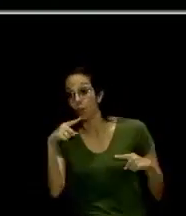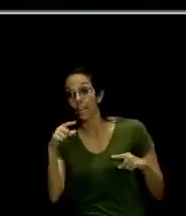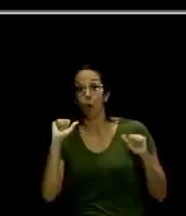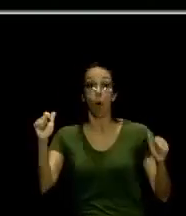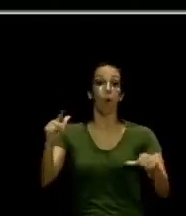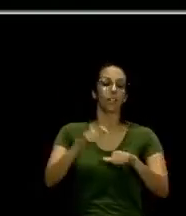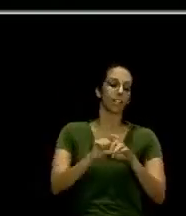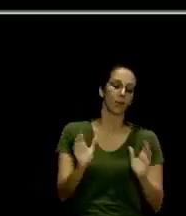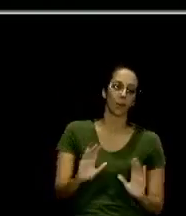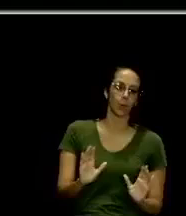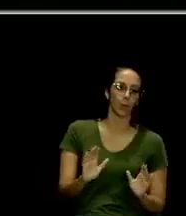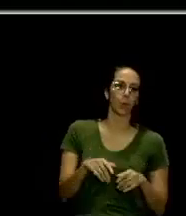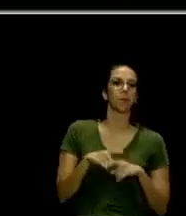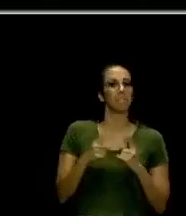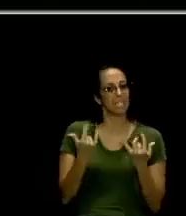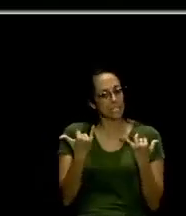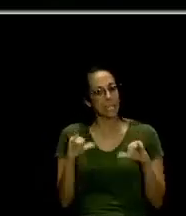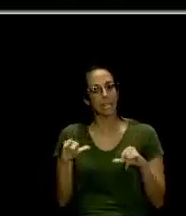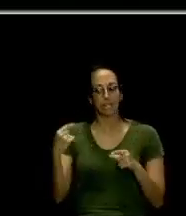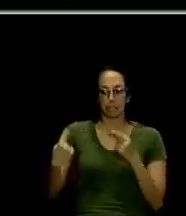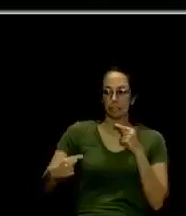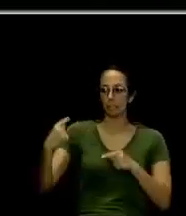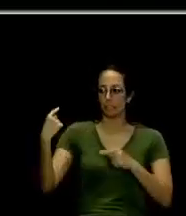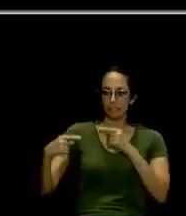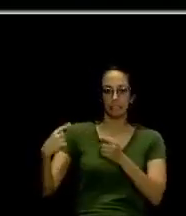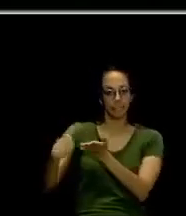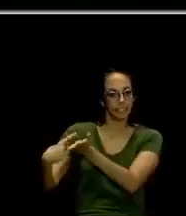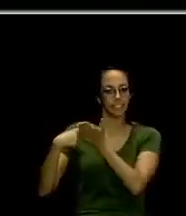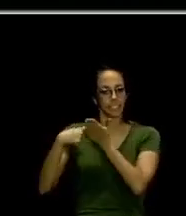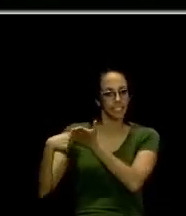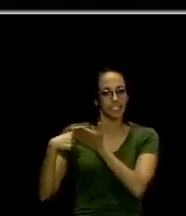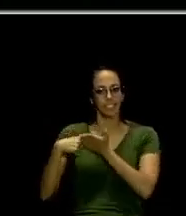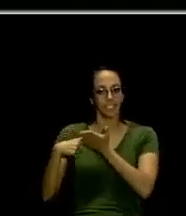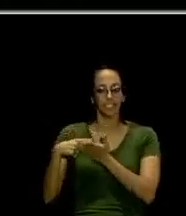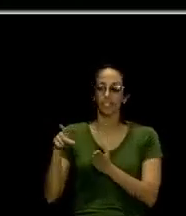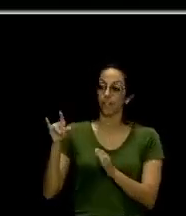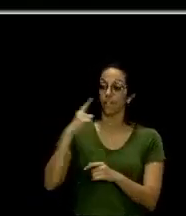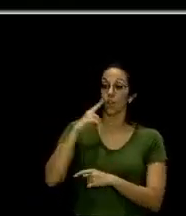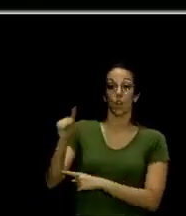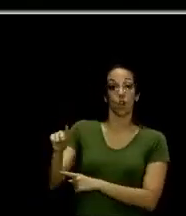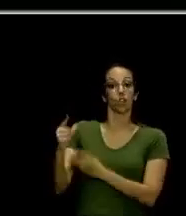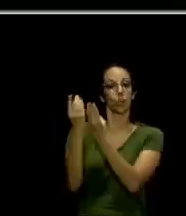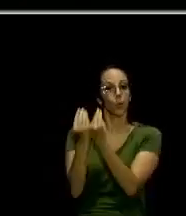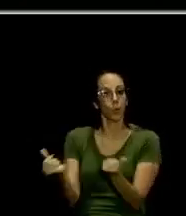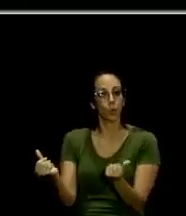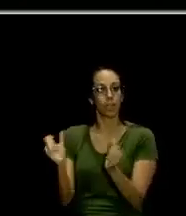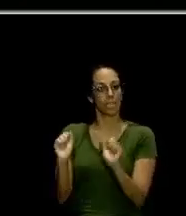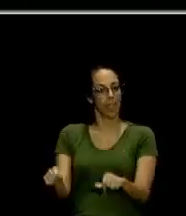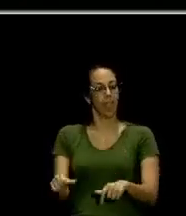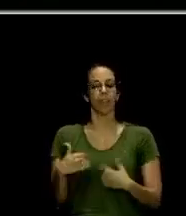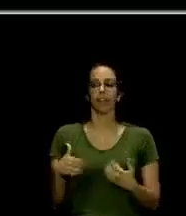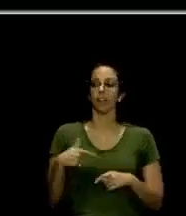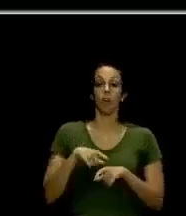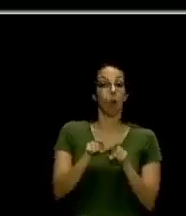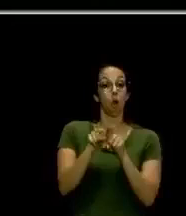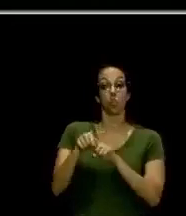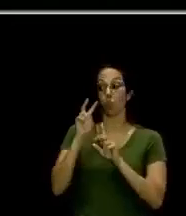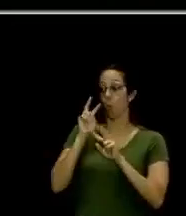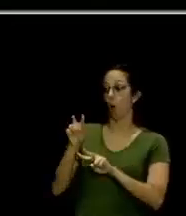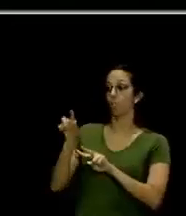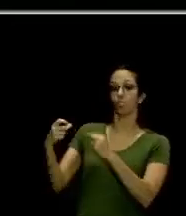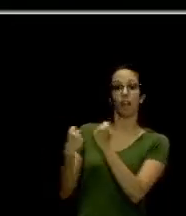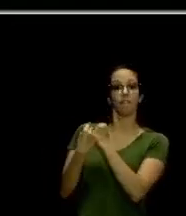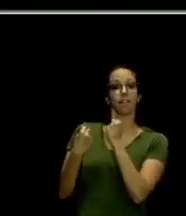know. It could be quite difficult, and it takes a diplomat to do that. But I also watched her advocate for